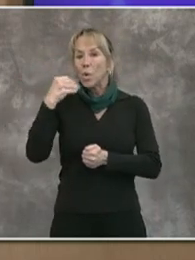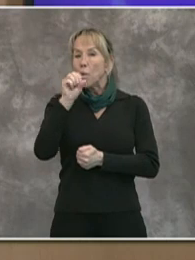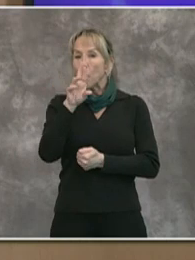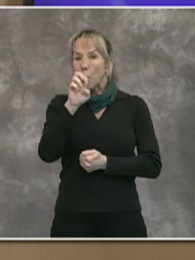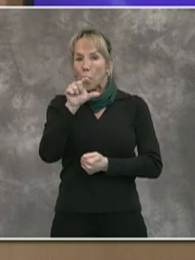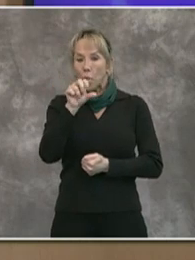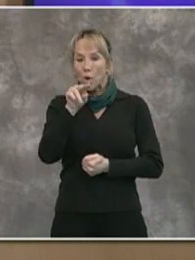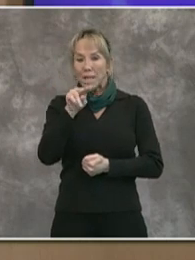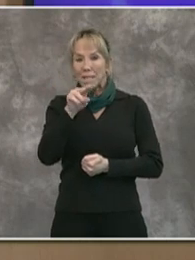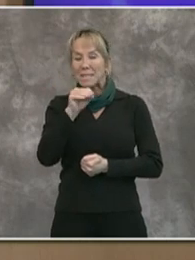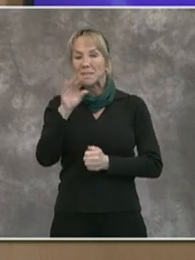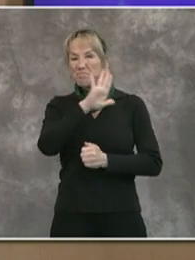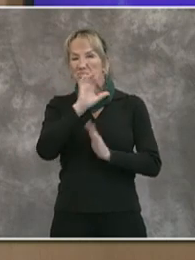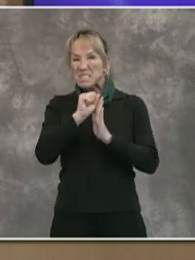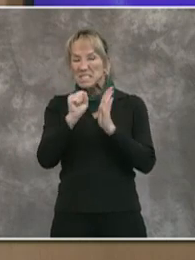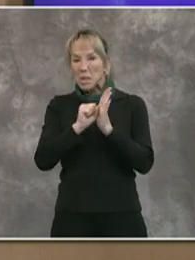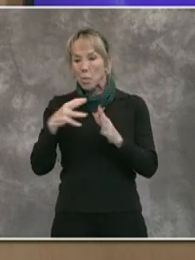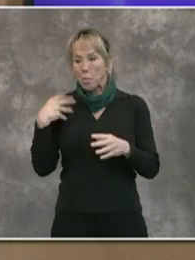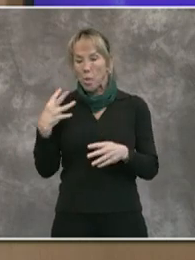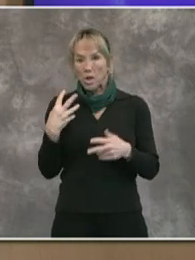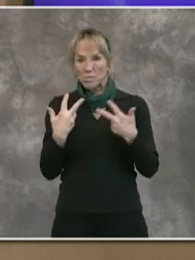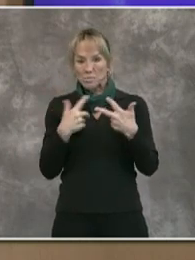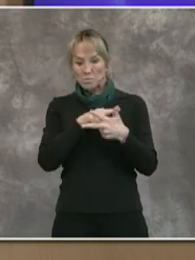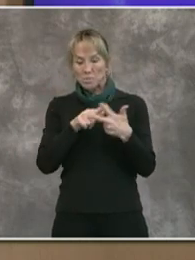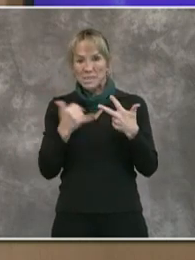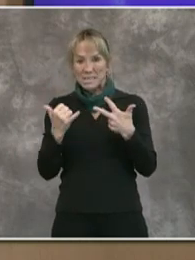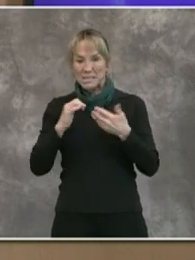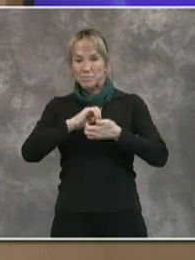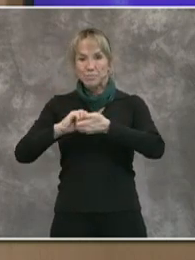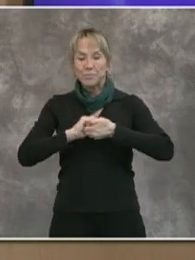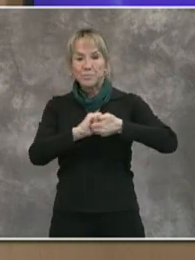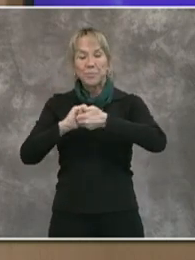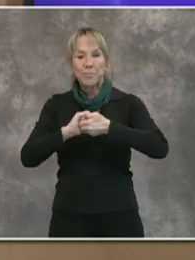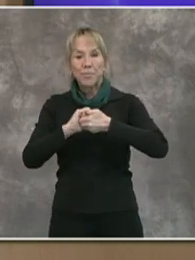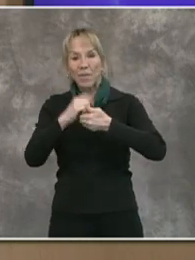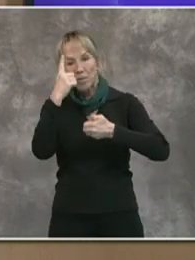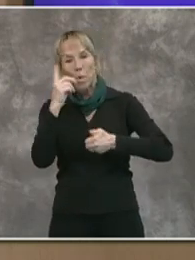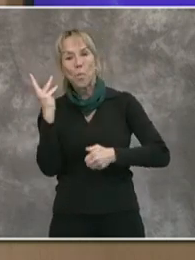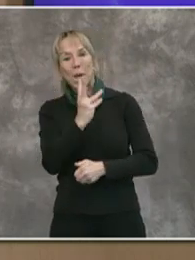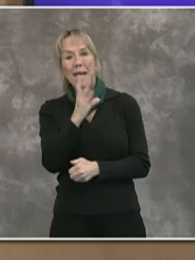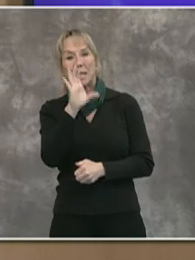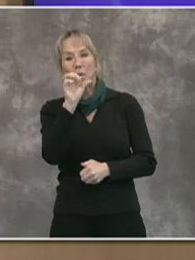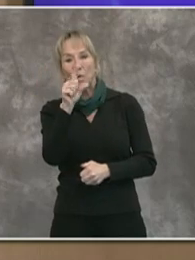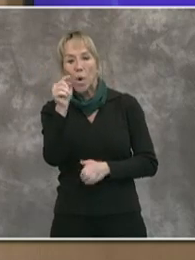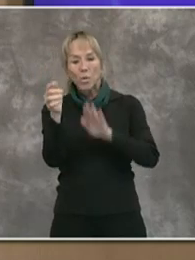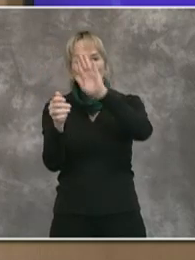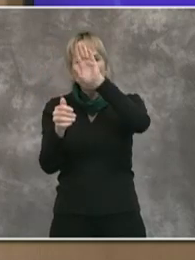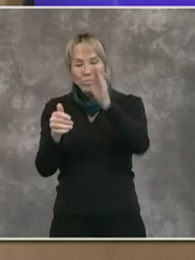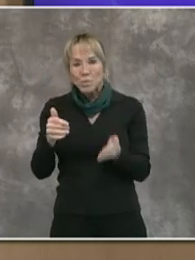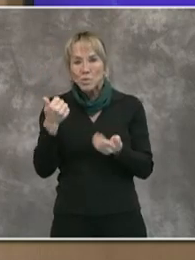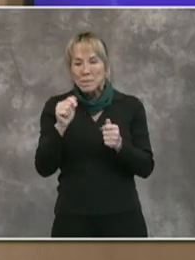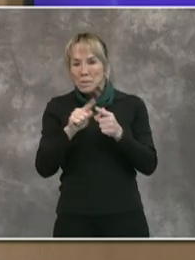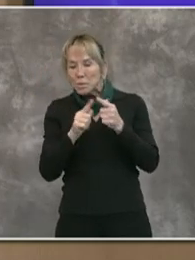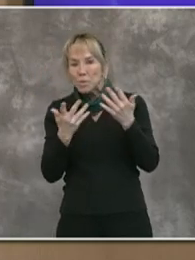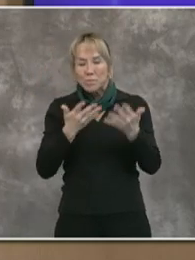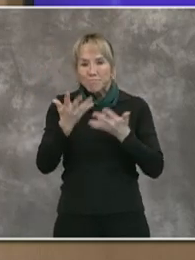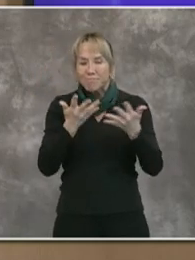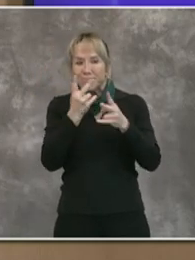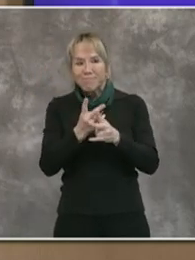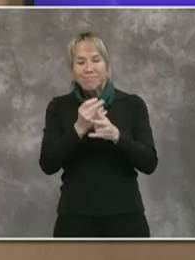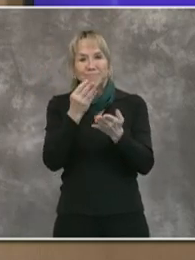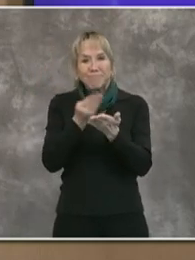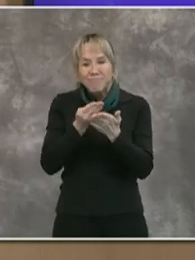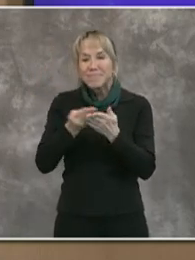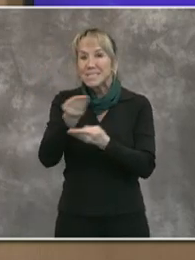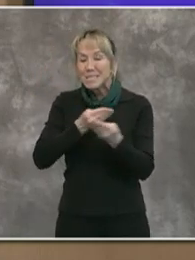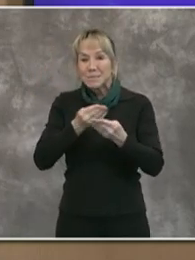Washington on the process of reopening our economies and rebuilding the West Coast. He outlined that these efforts must be based on a number